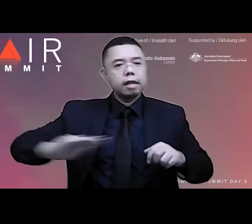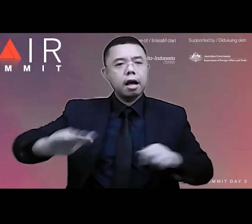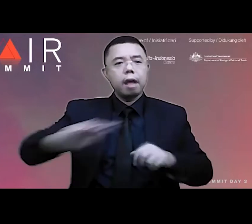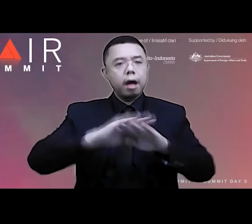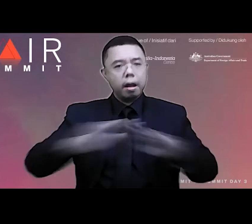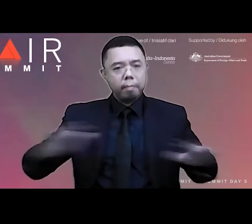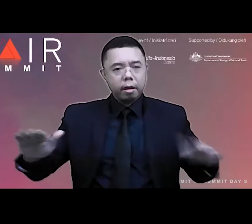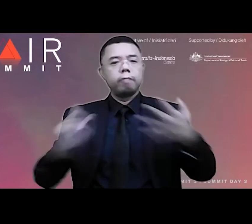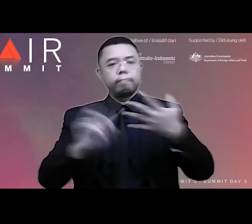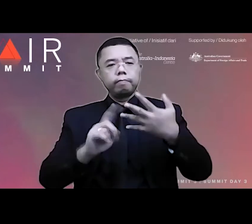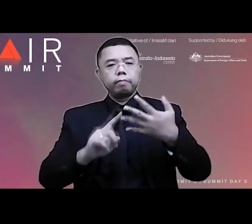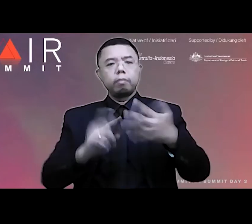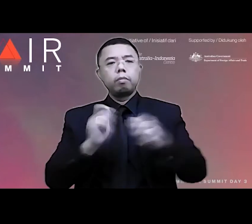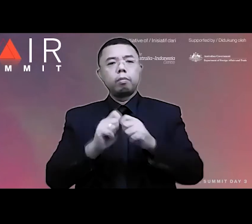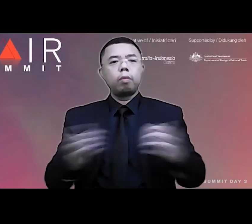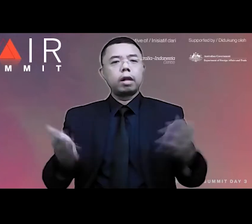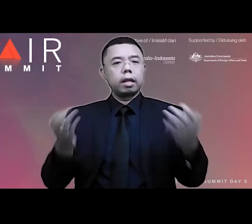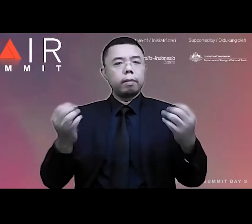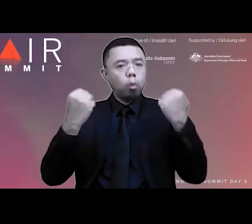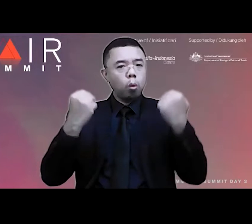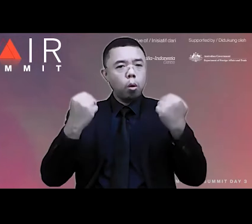corporation and efficiency of